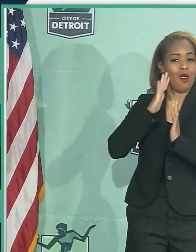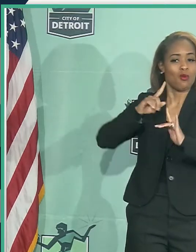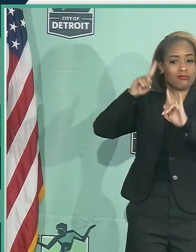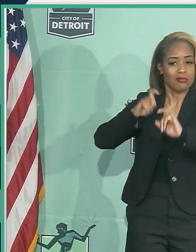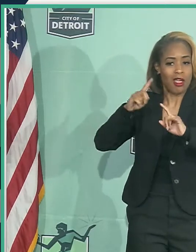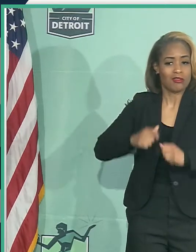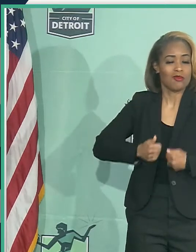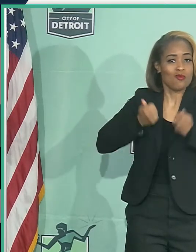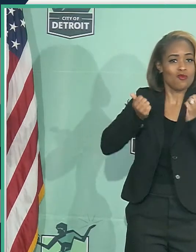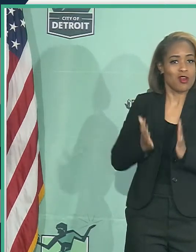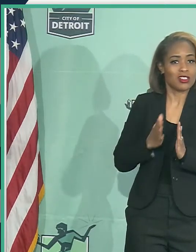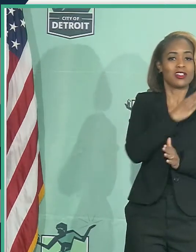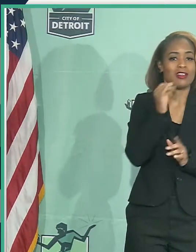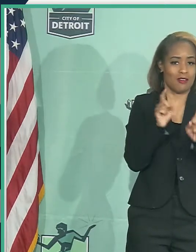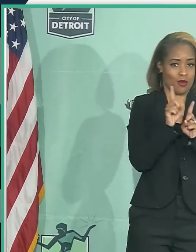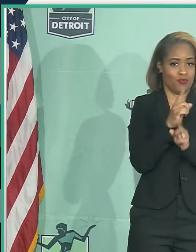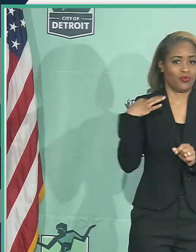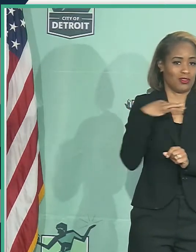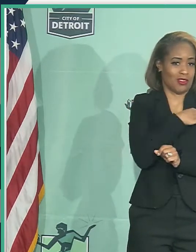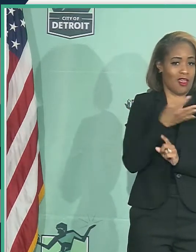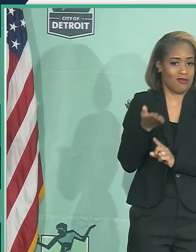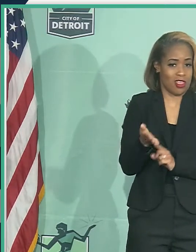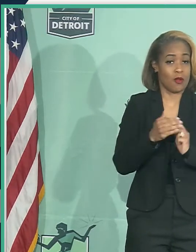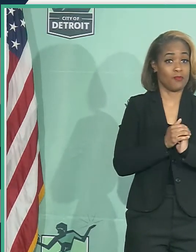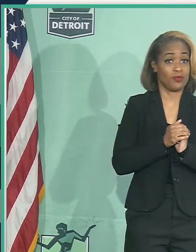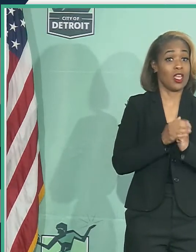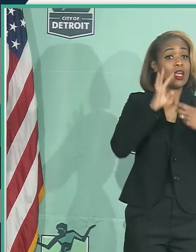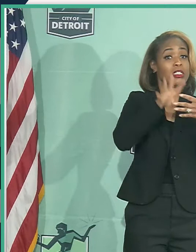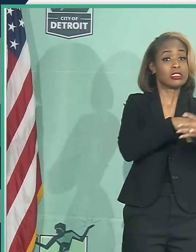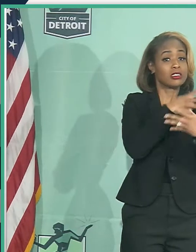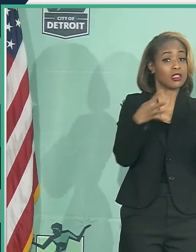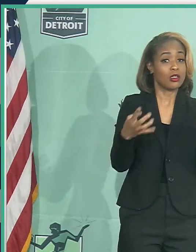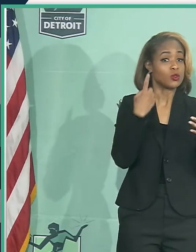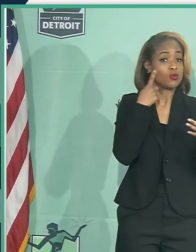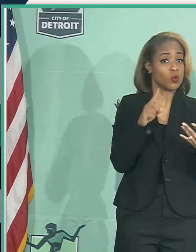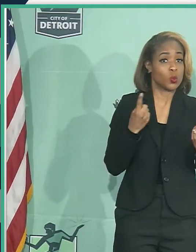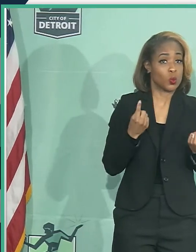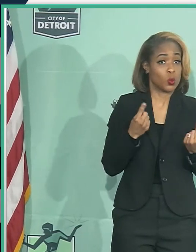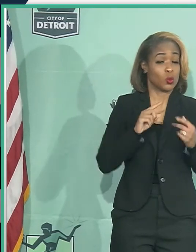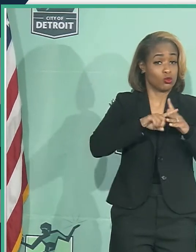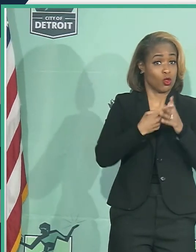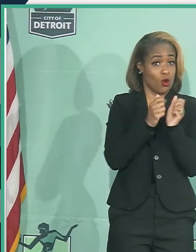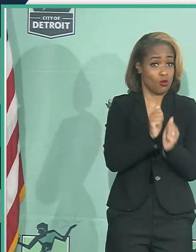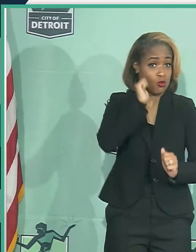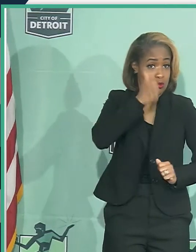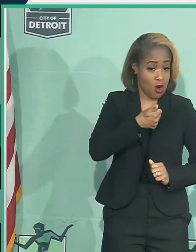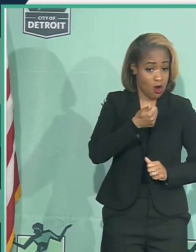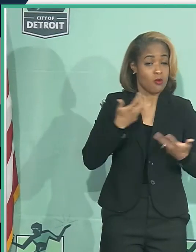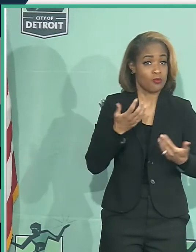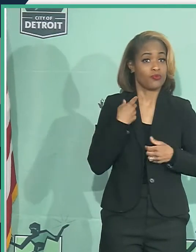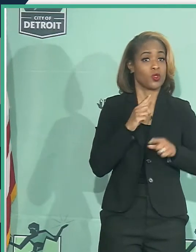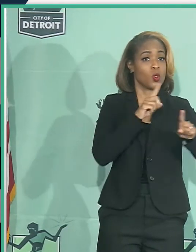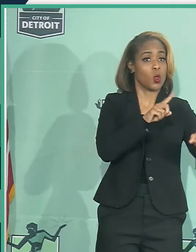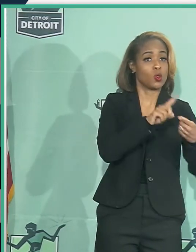well as the staff. Here's our schedule of where we are going beginning tomorrow. We will be visiting Cass Community Family